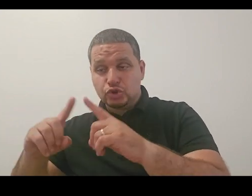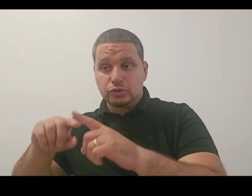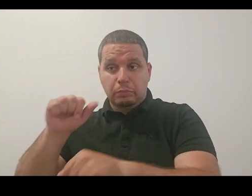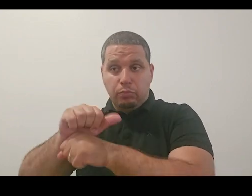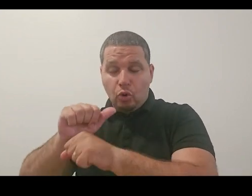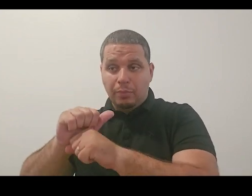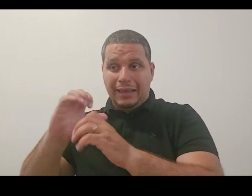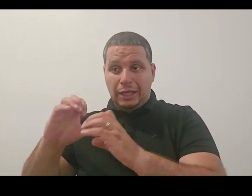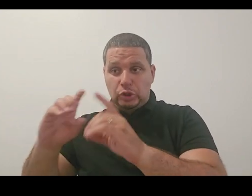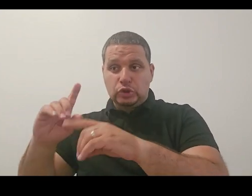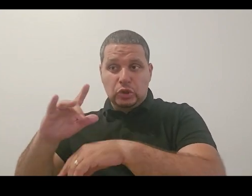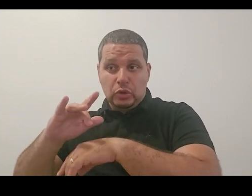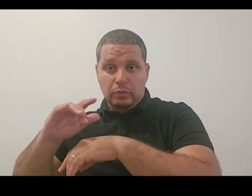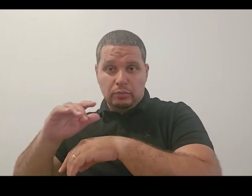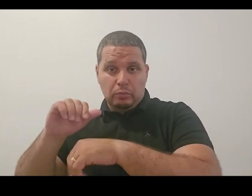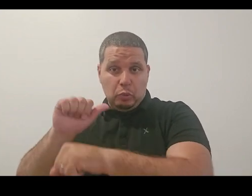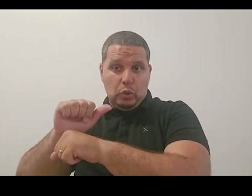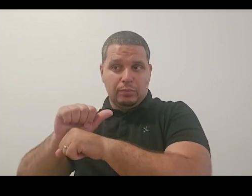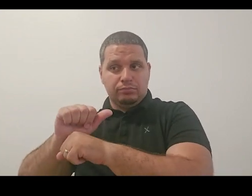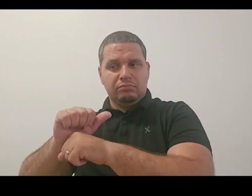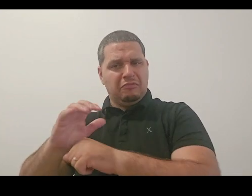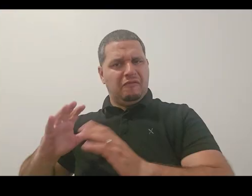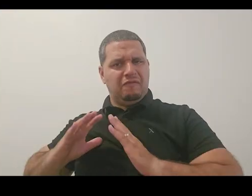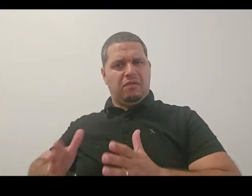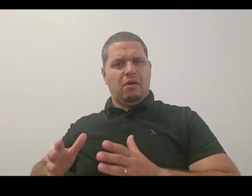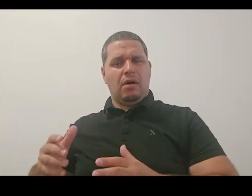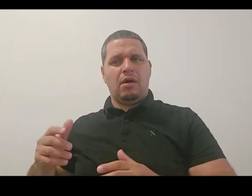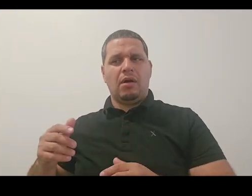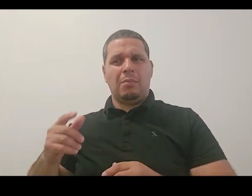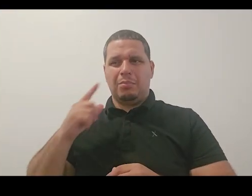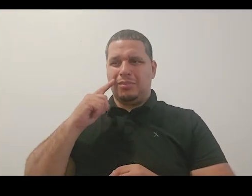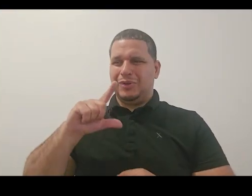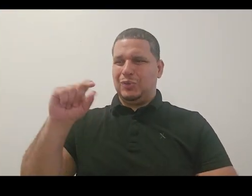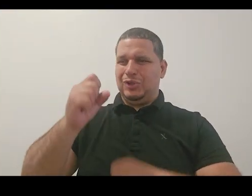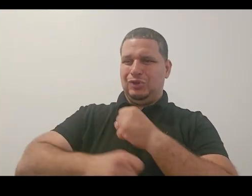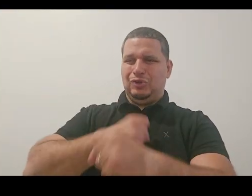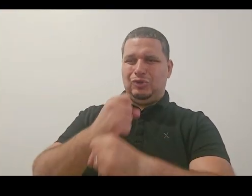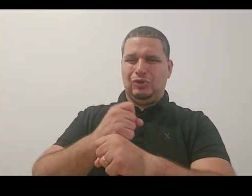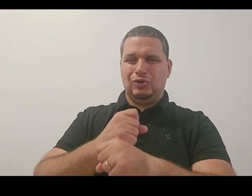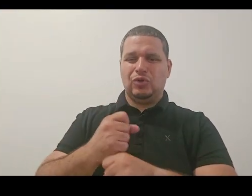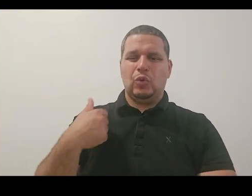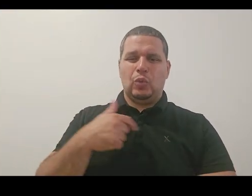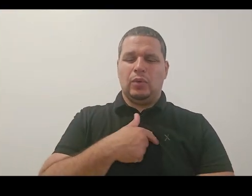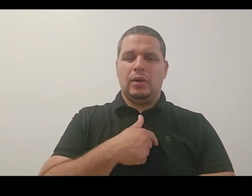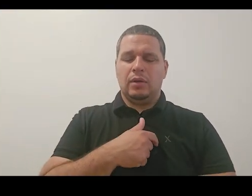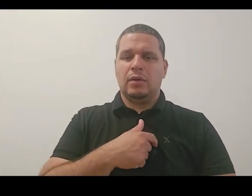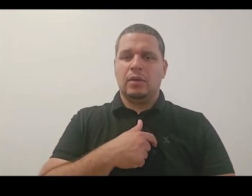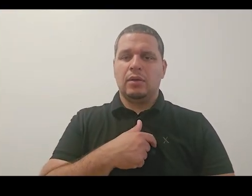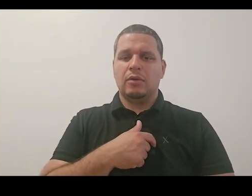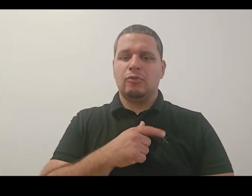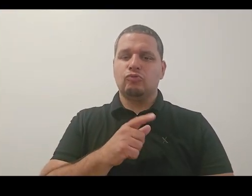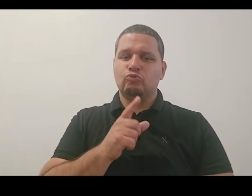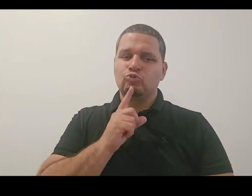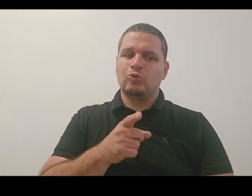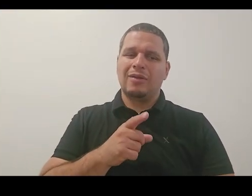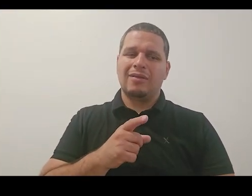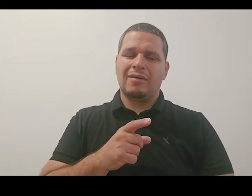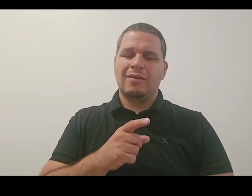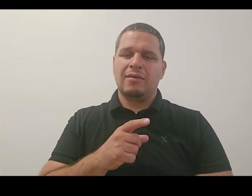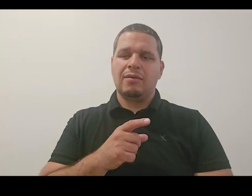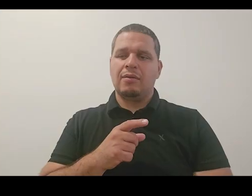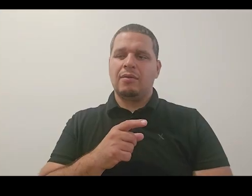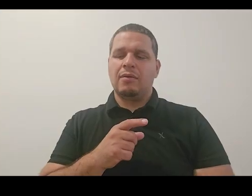and employment. And just thinking probably within the past 20 years or so, we really